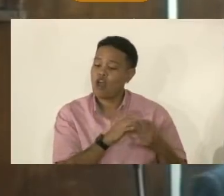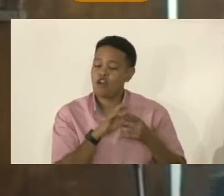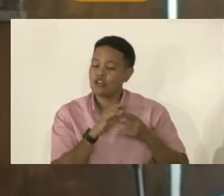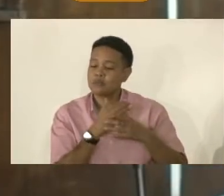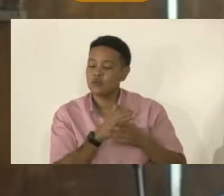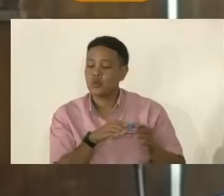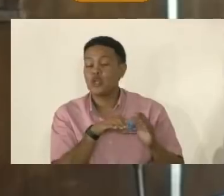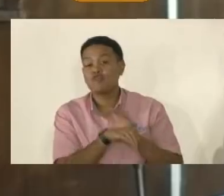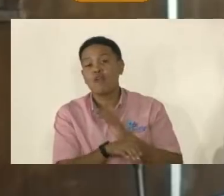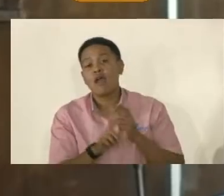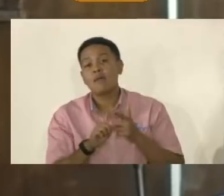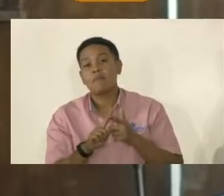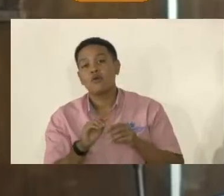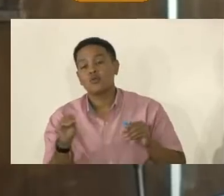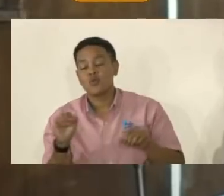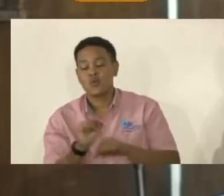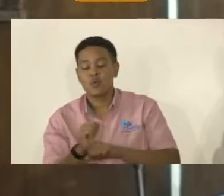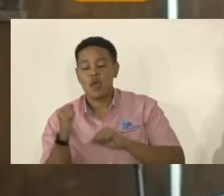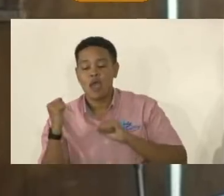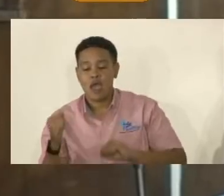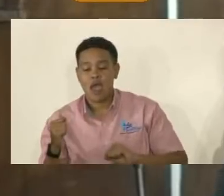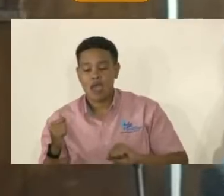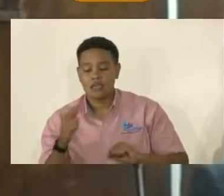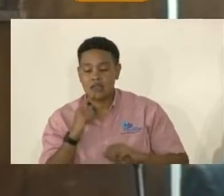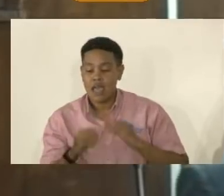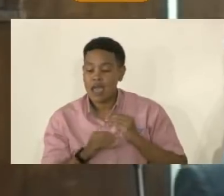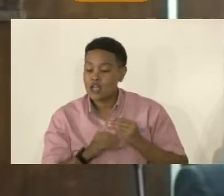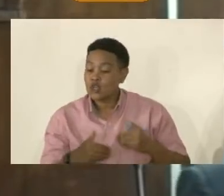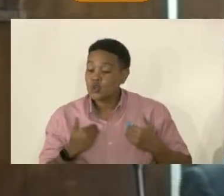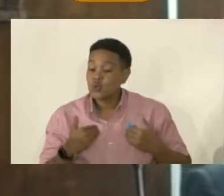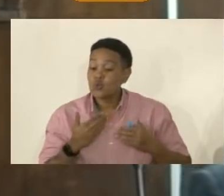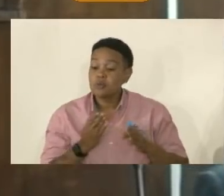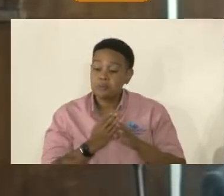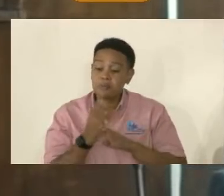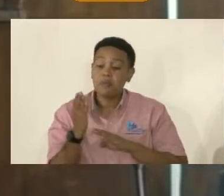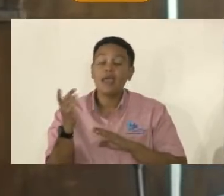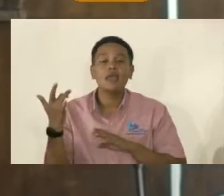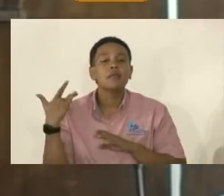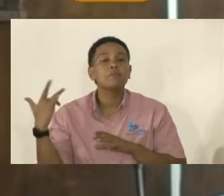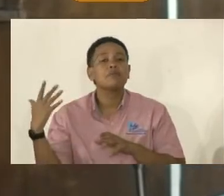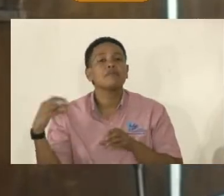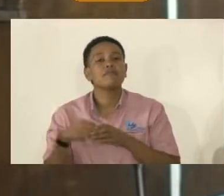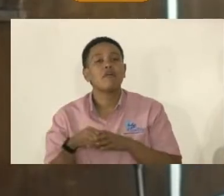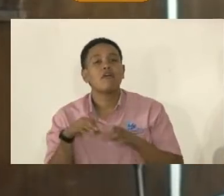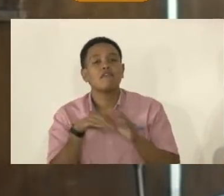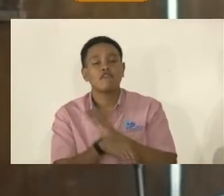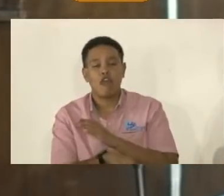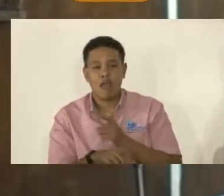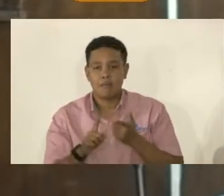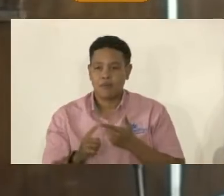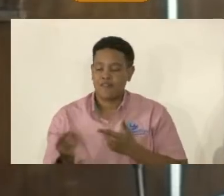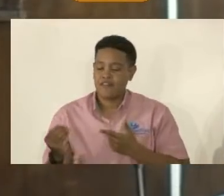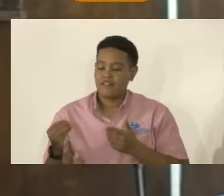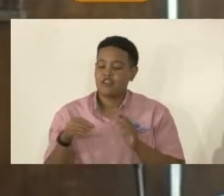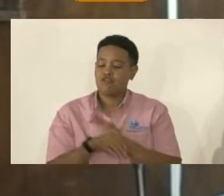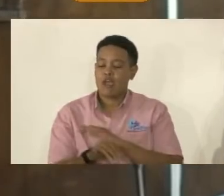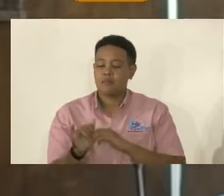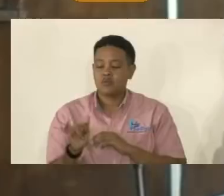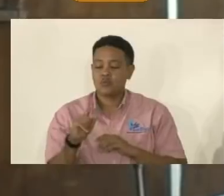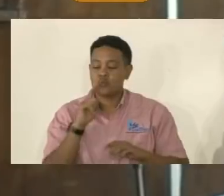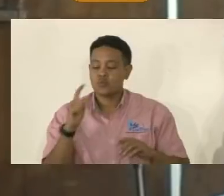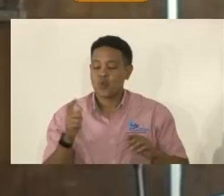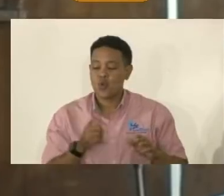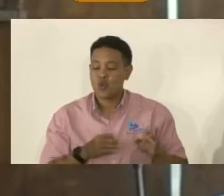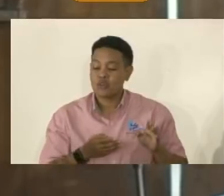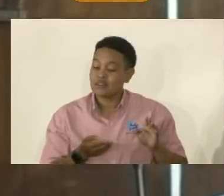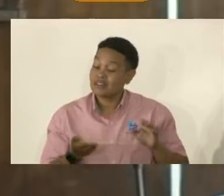correlation between crime and unemployment, and also that youth are both the principal victims and perpetrators of crime. So the sharp